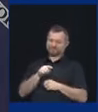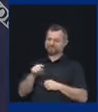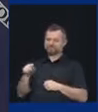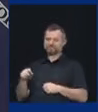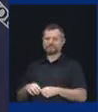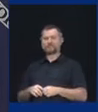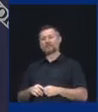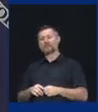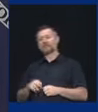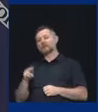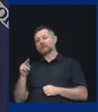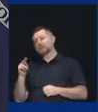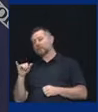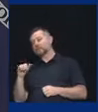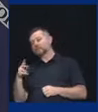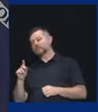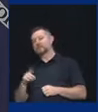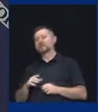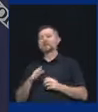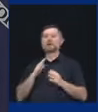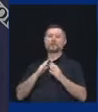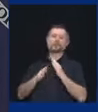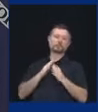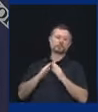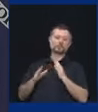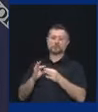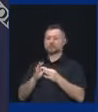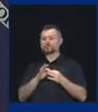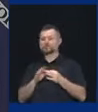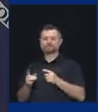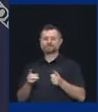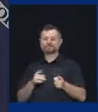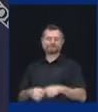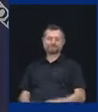NYPD and members of the community. There is no doubt.